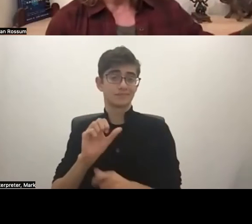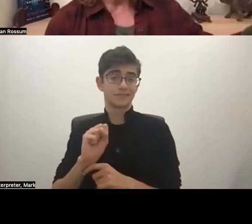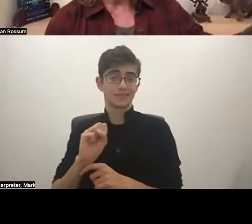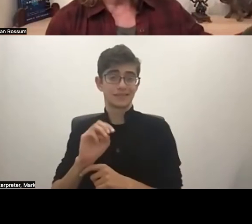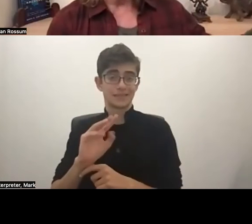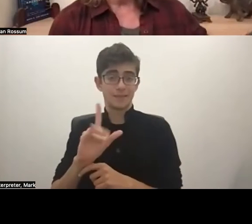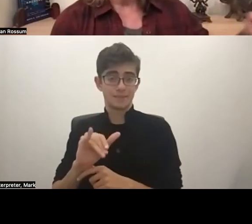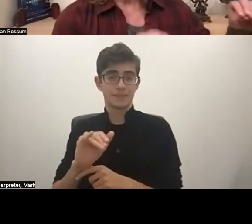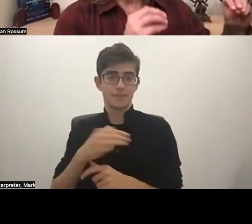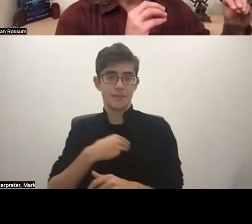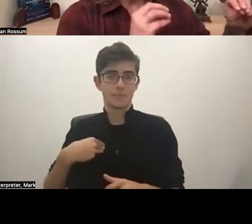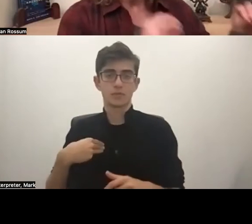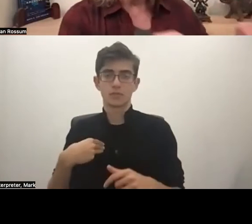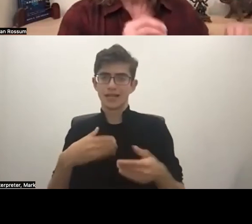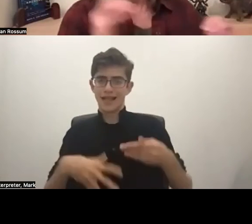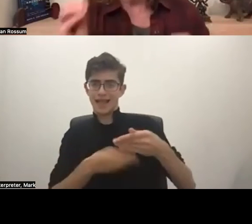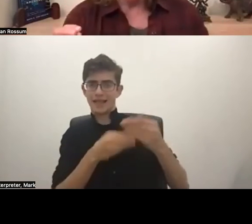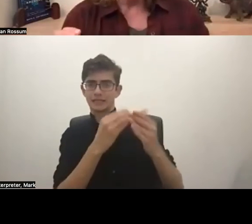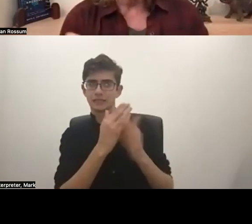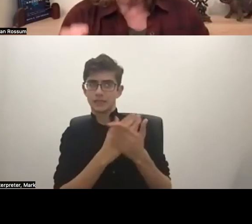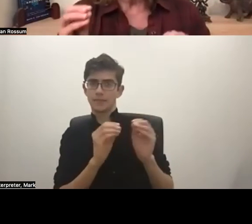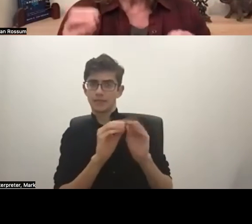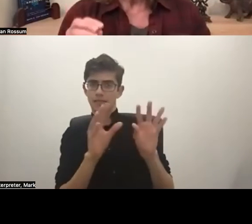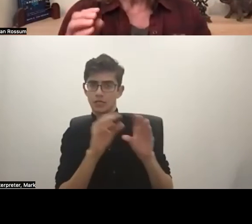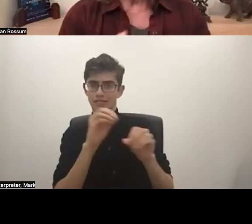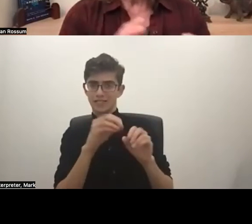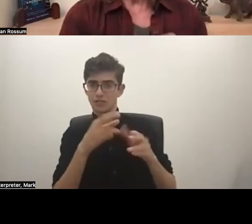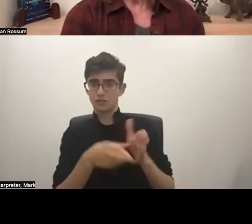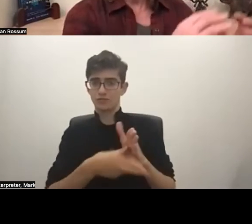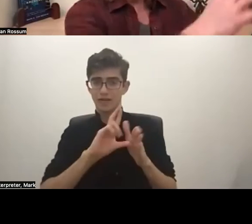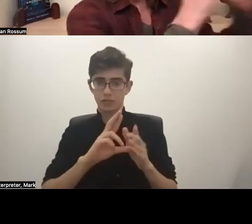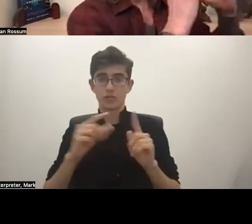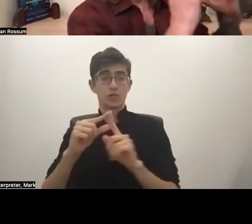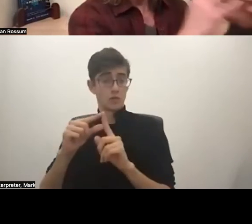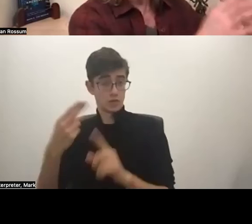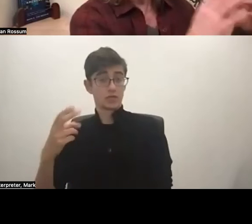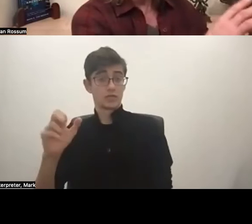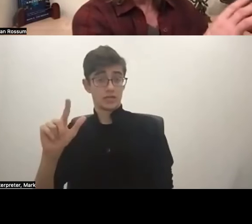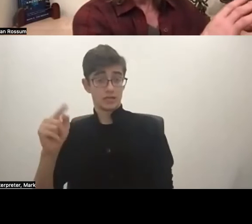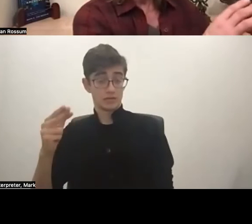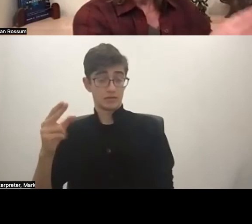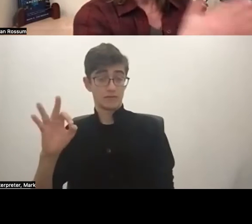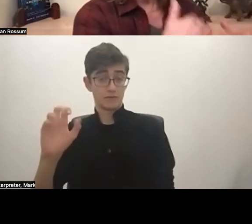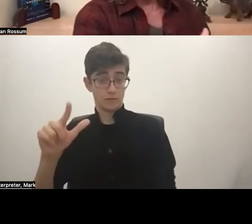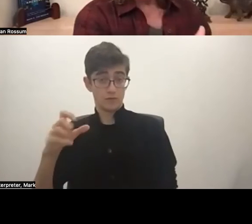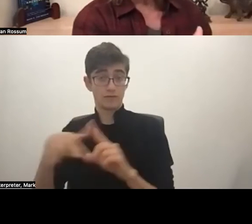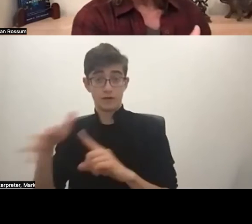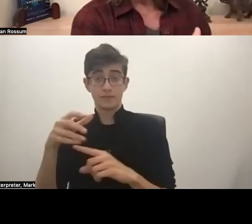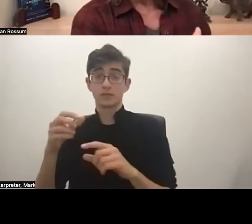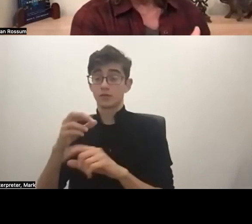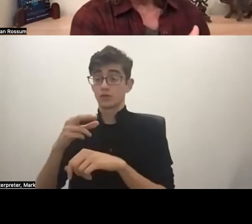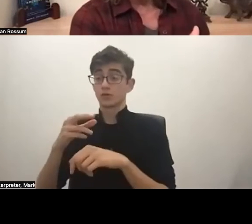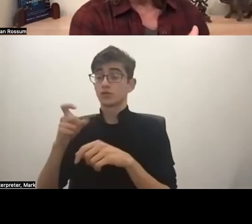in the legislative record that a healthful environment is intended to address human health and